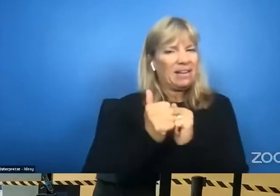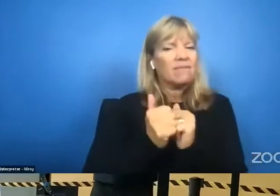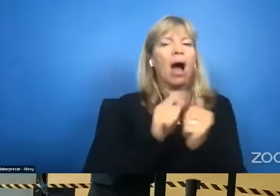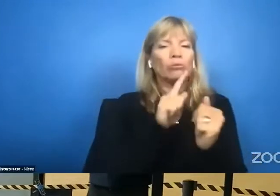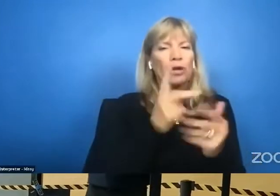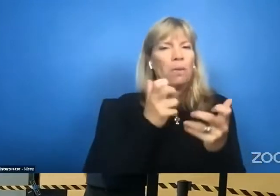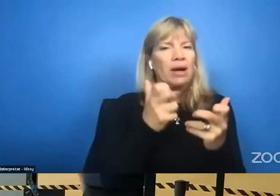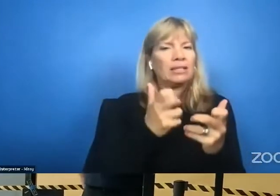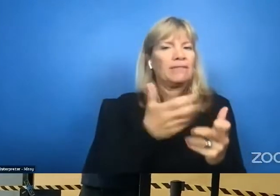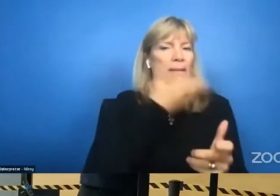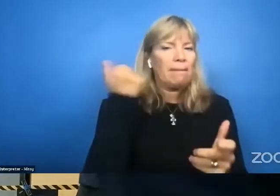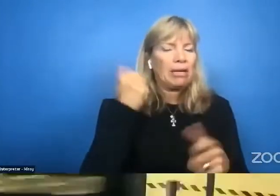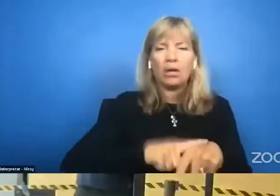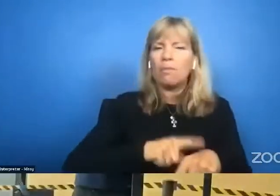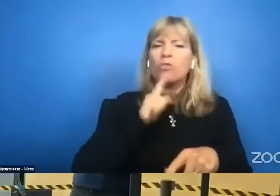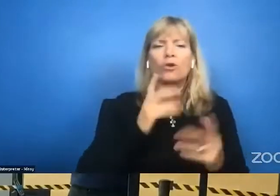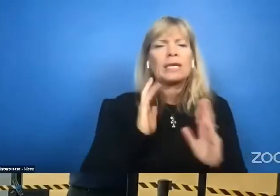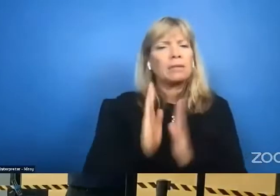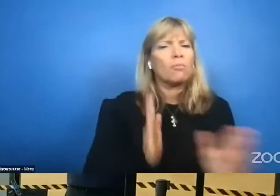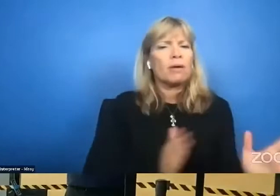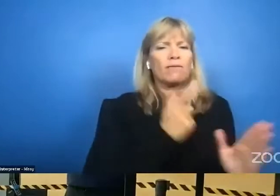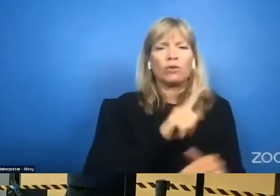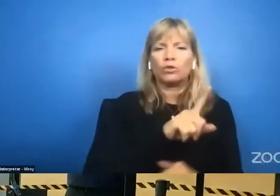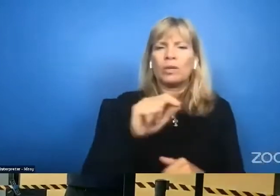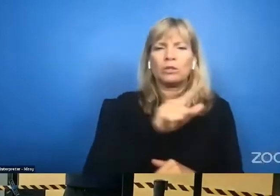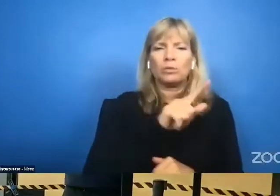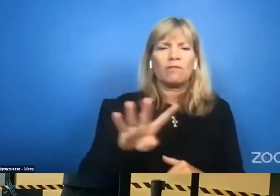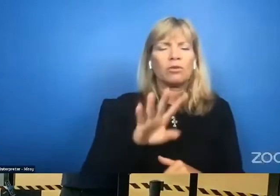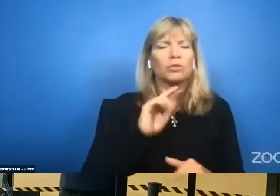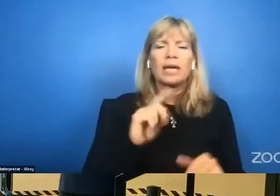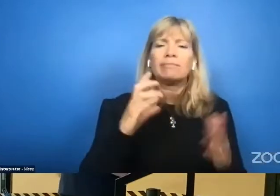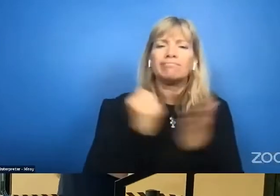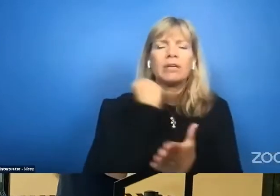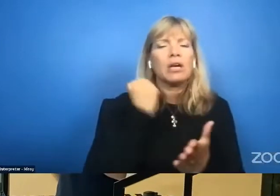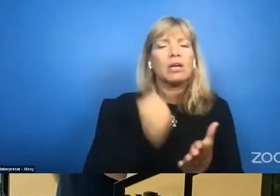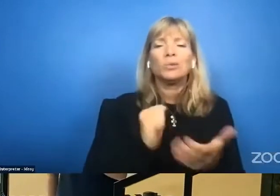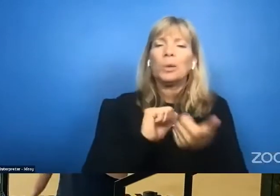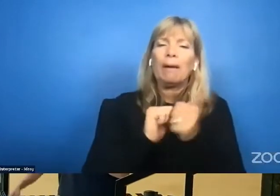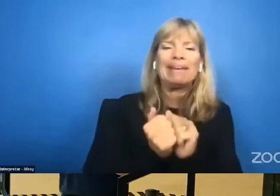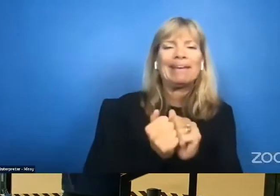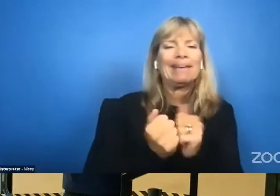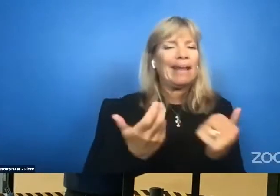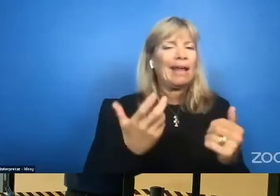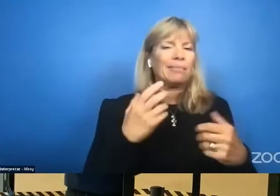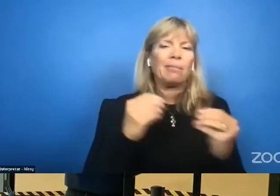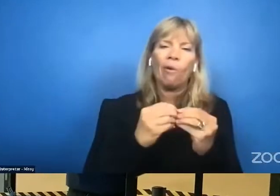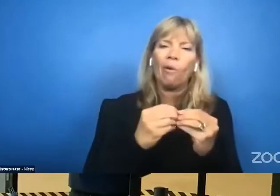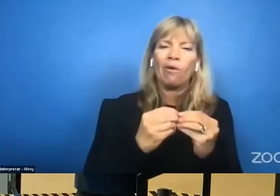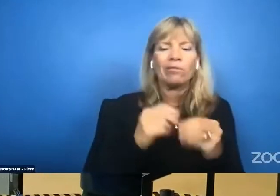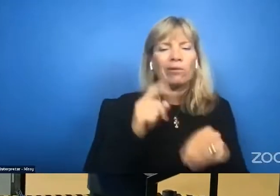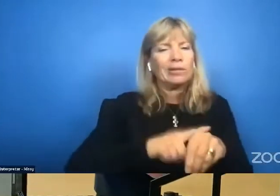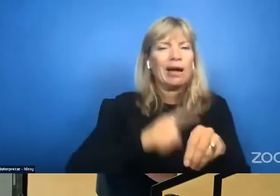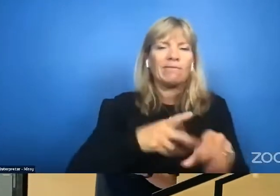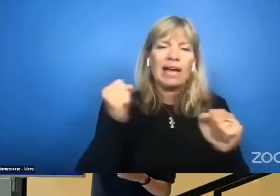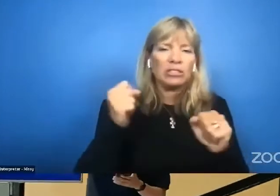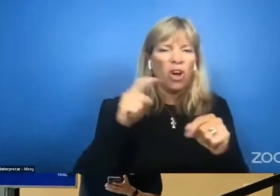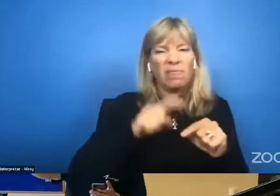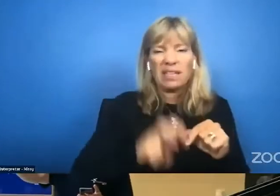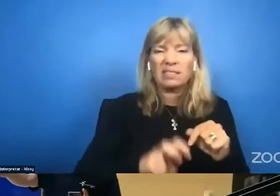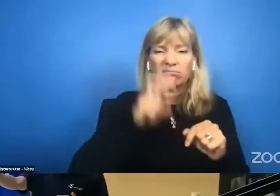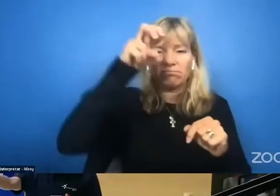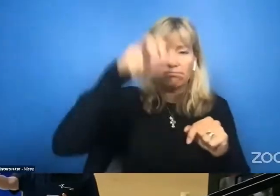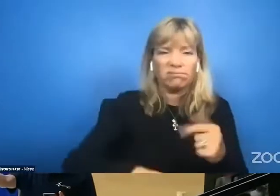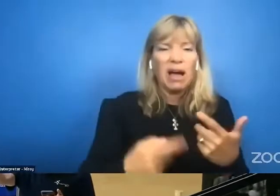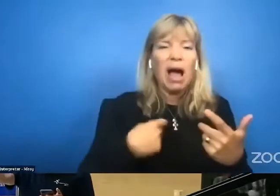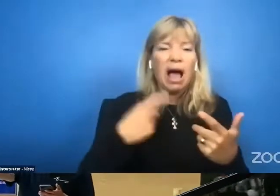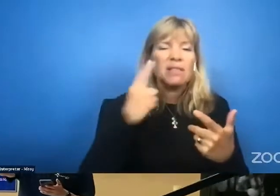the chance to be faster in a competition on this obstacle. So I think they will give their best to beat their own